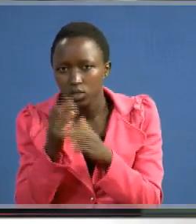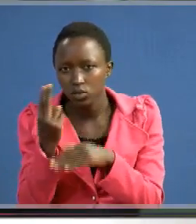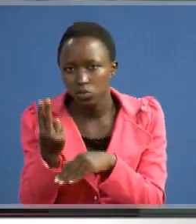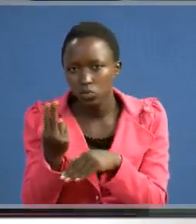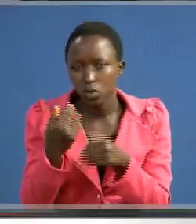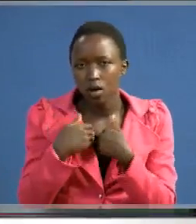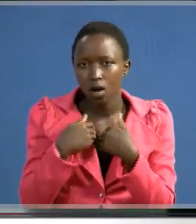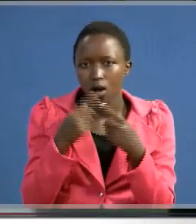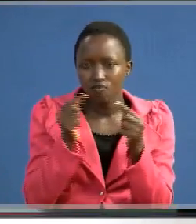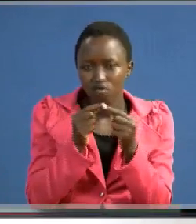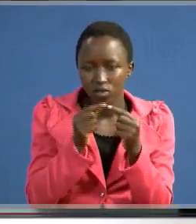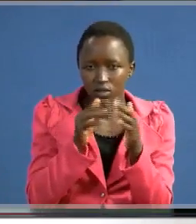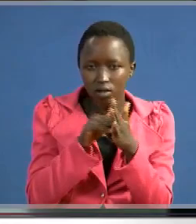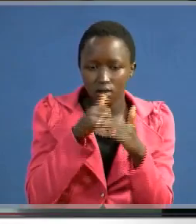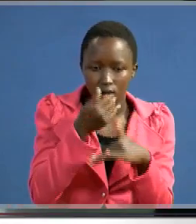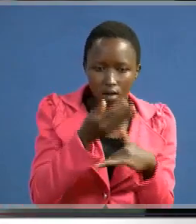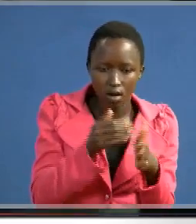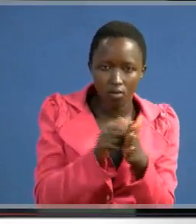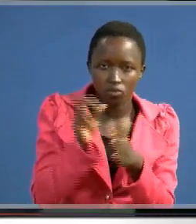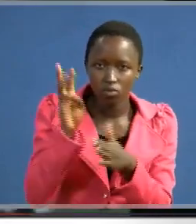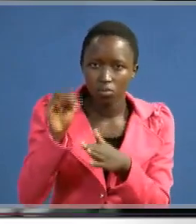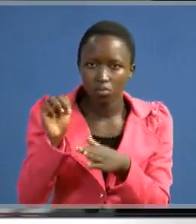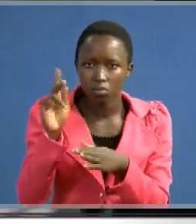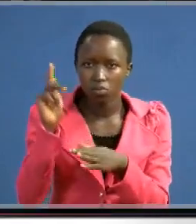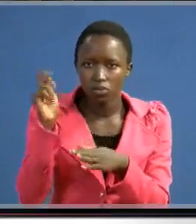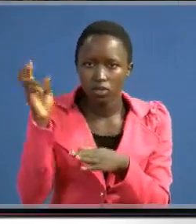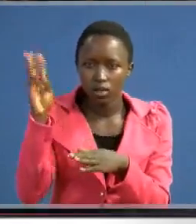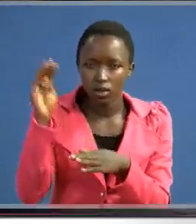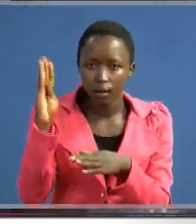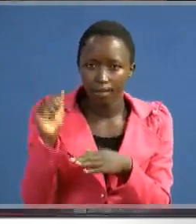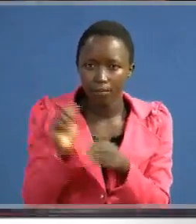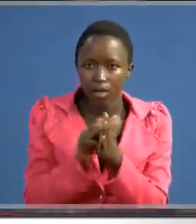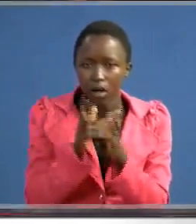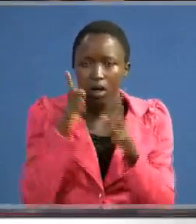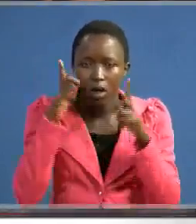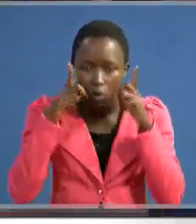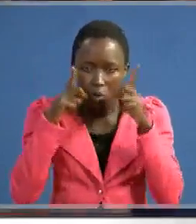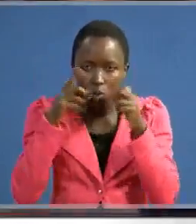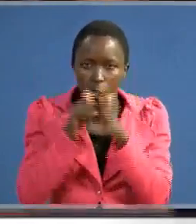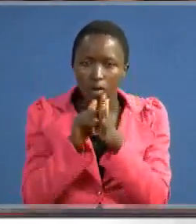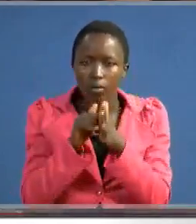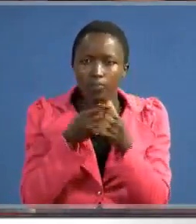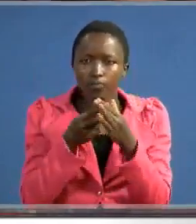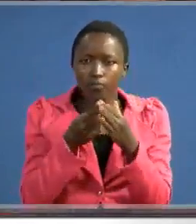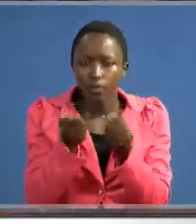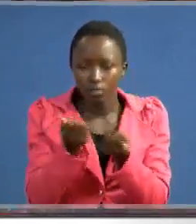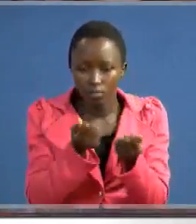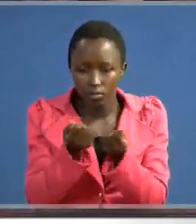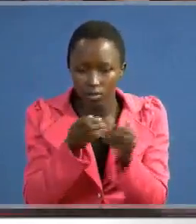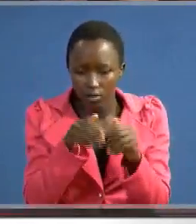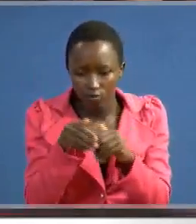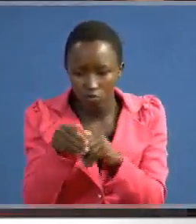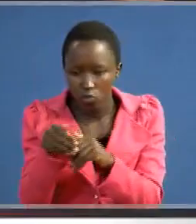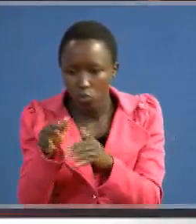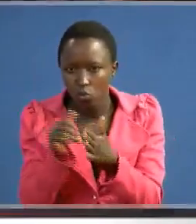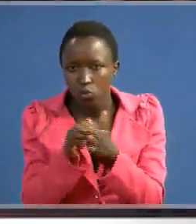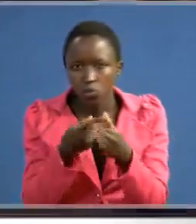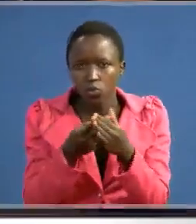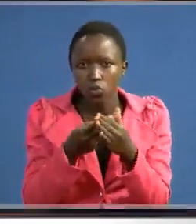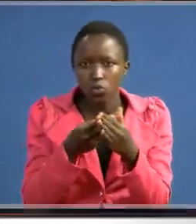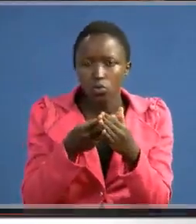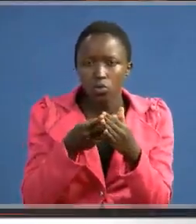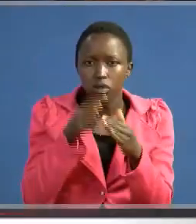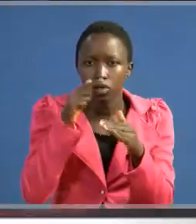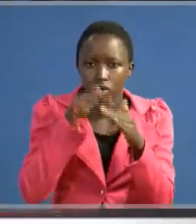two sustained injuries after Muntemba's car collided head-on with a lorry. Limpoko's car, which was following closely, then